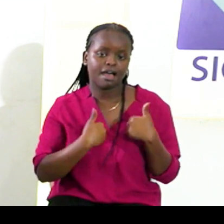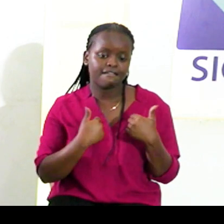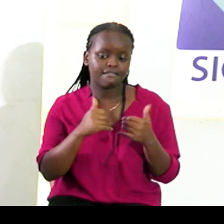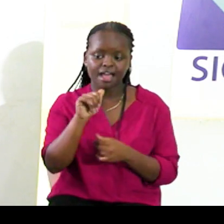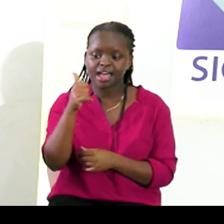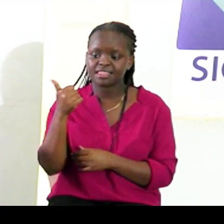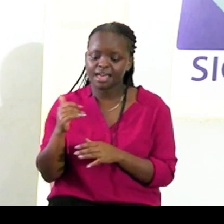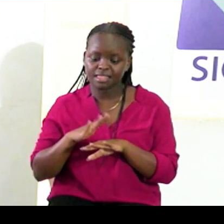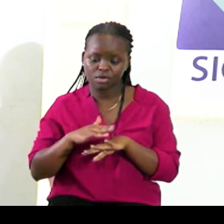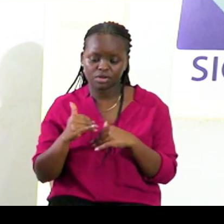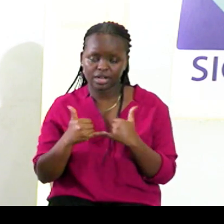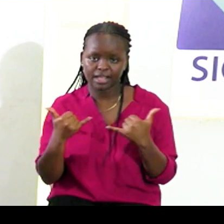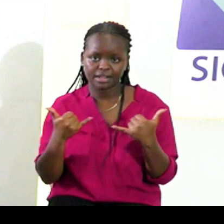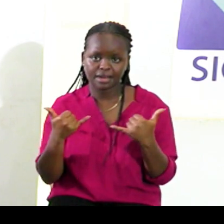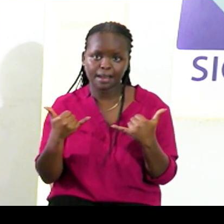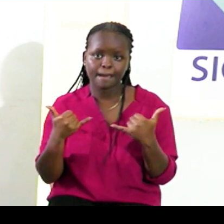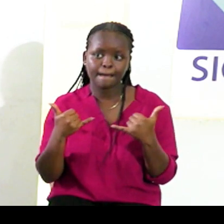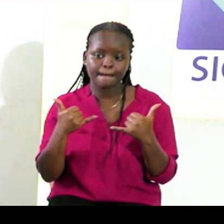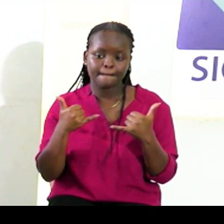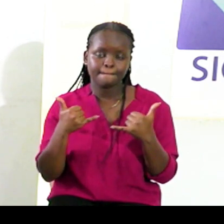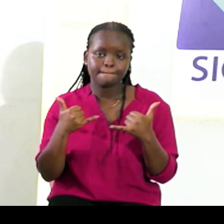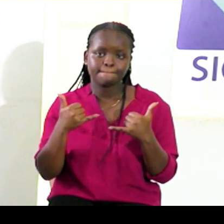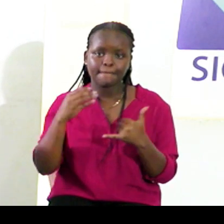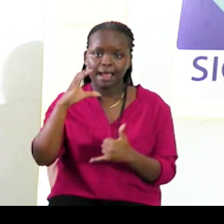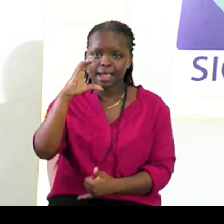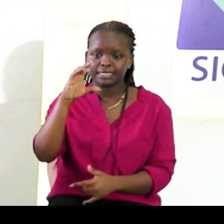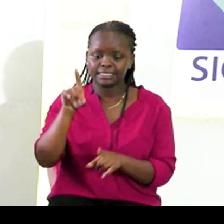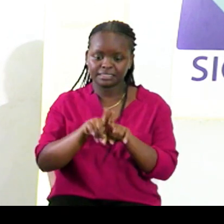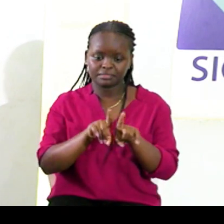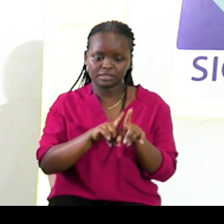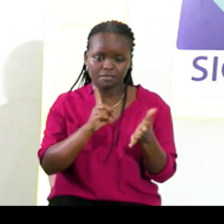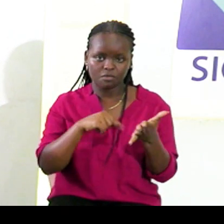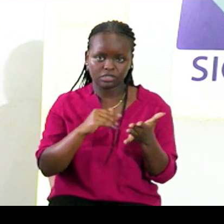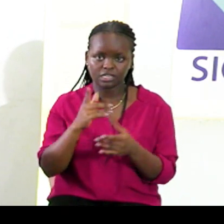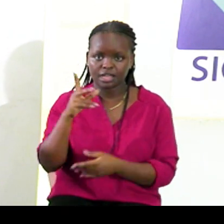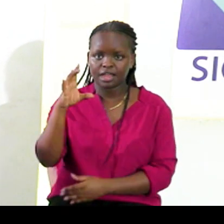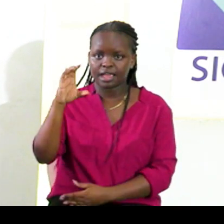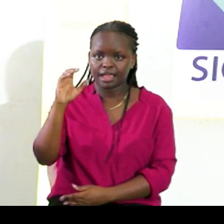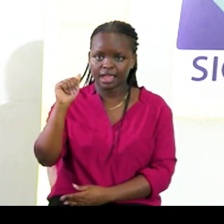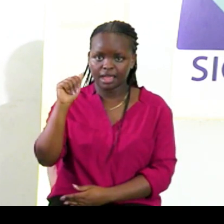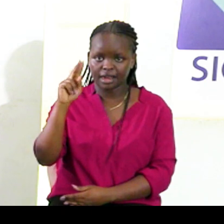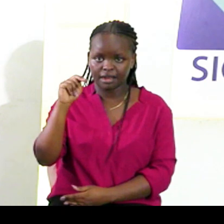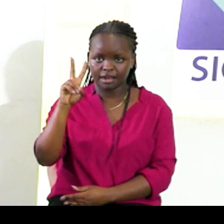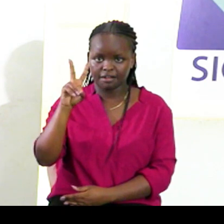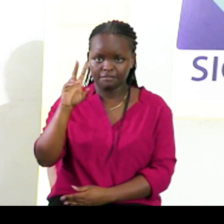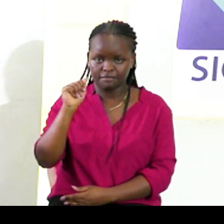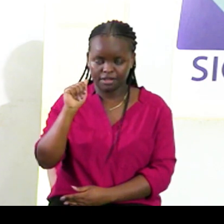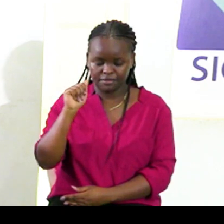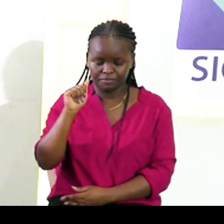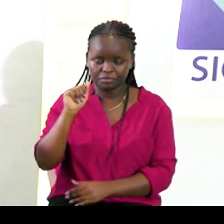online platforms like Canva, where one can venture and do your entrepreneurship.